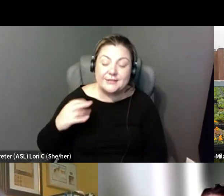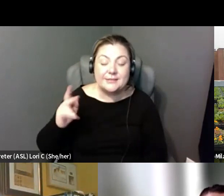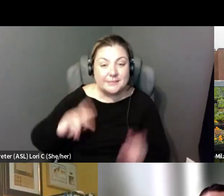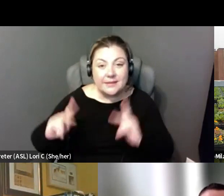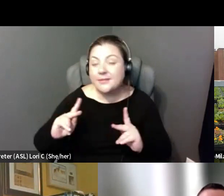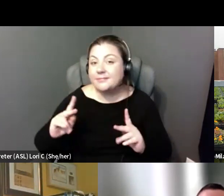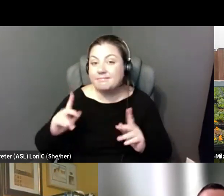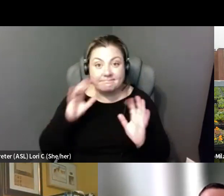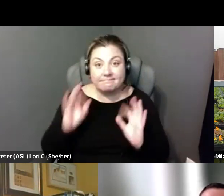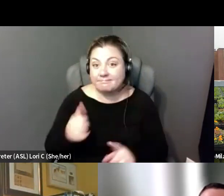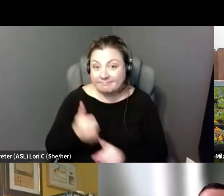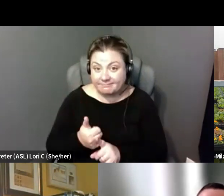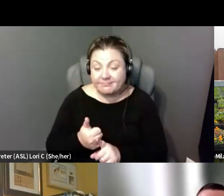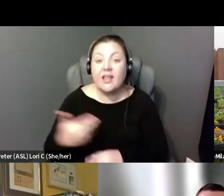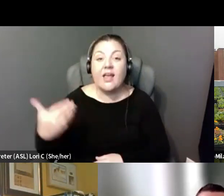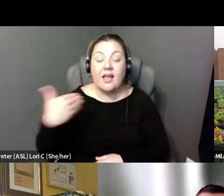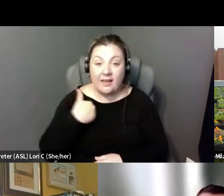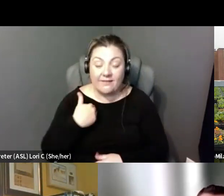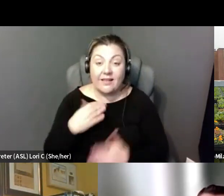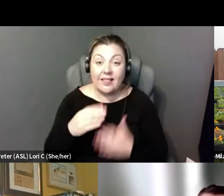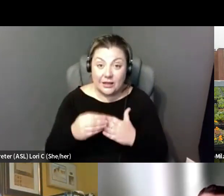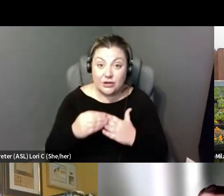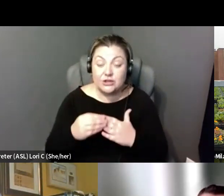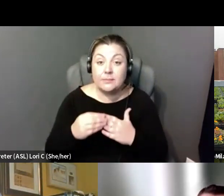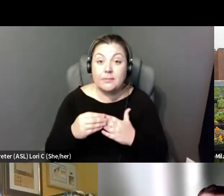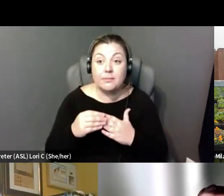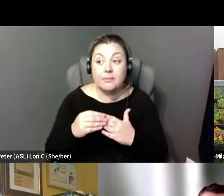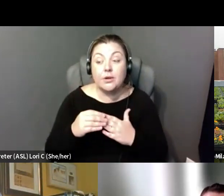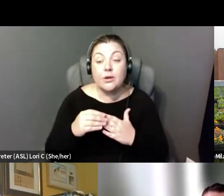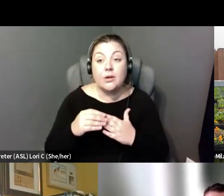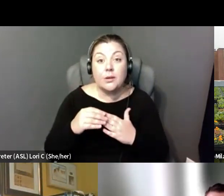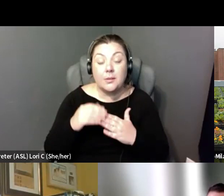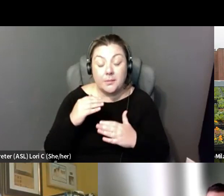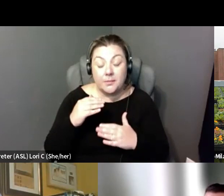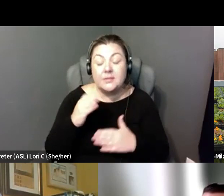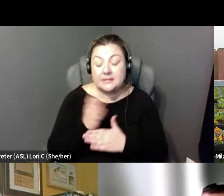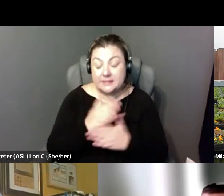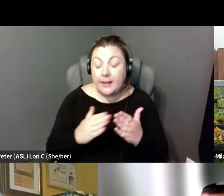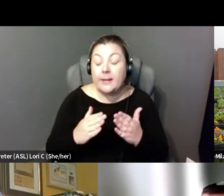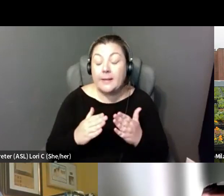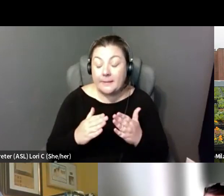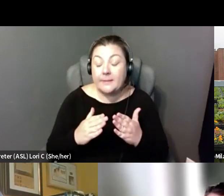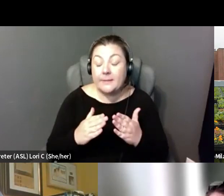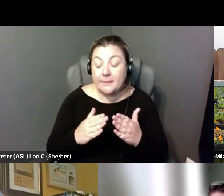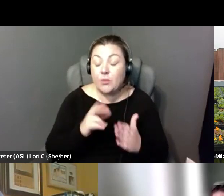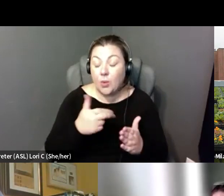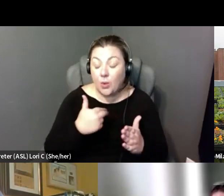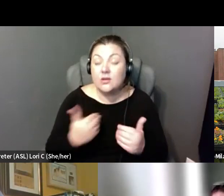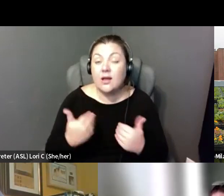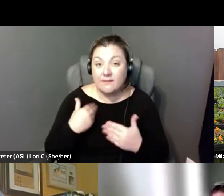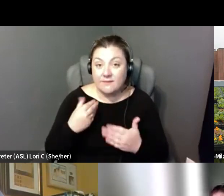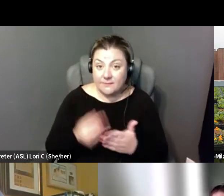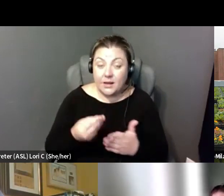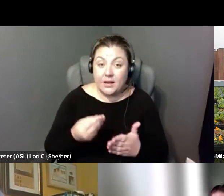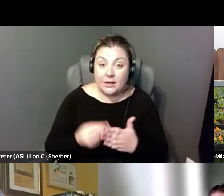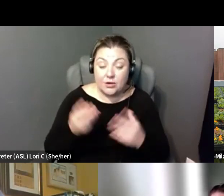We do have leadership pathways that are some of which are funded to our current data work group that's meeting now,